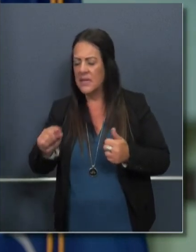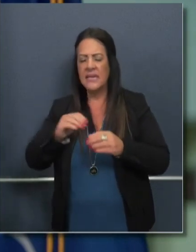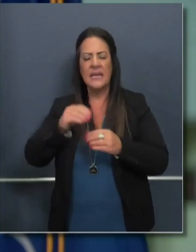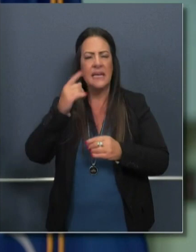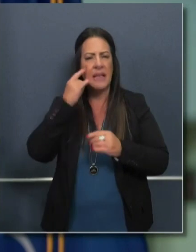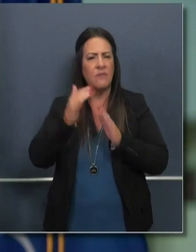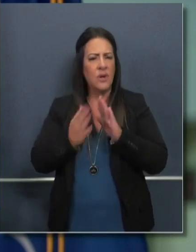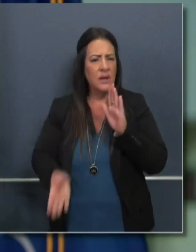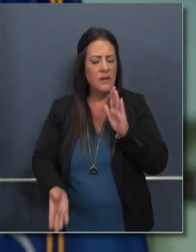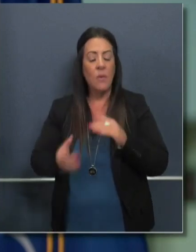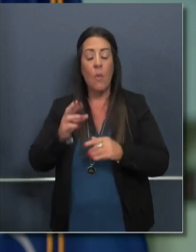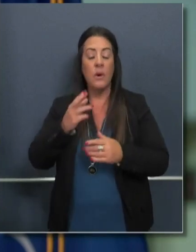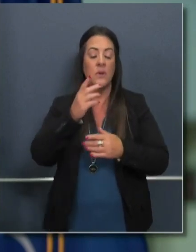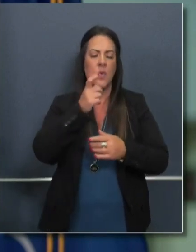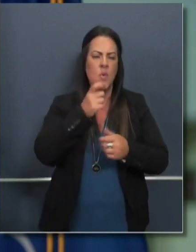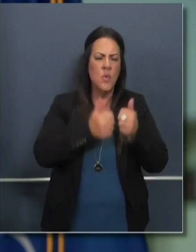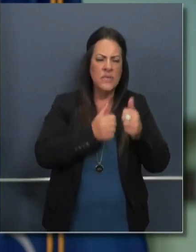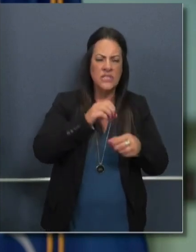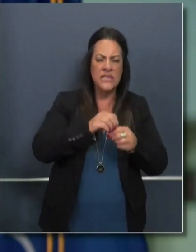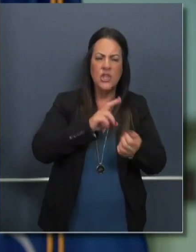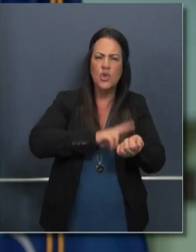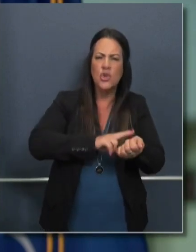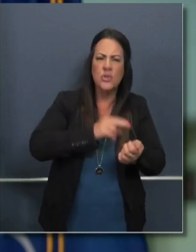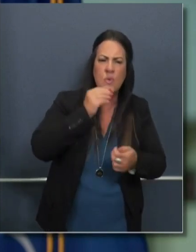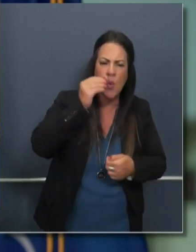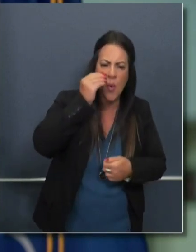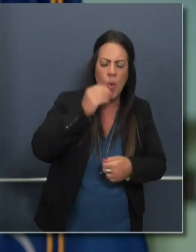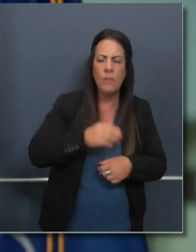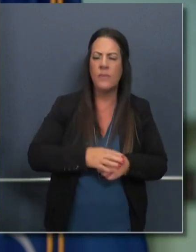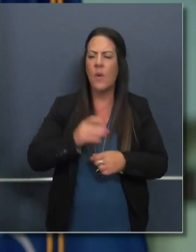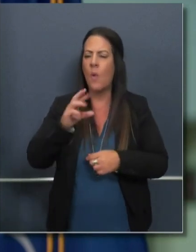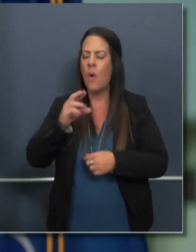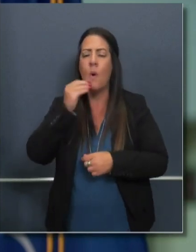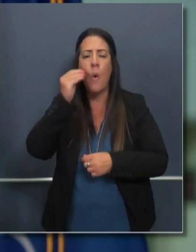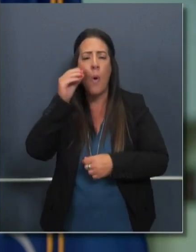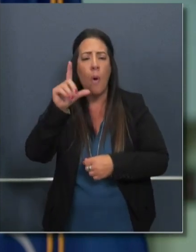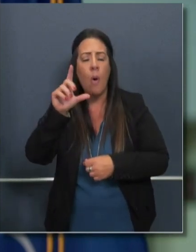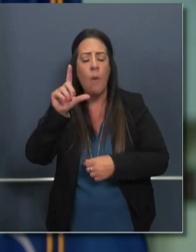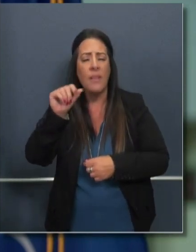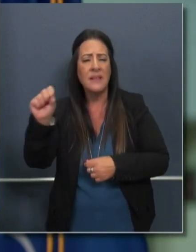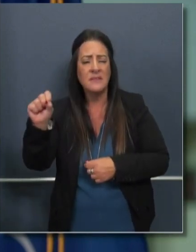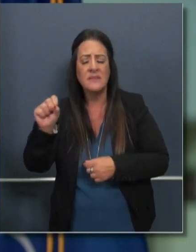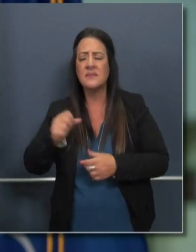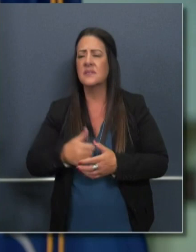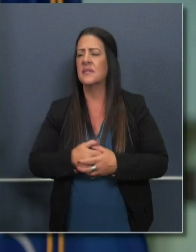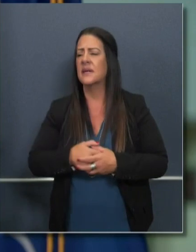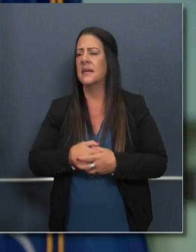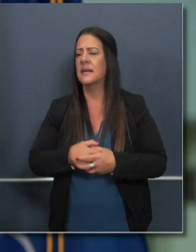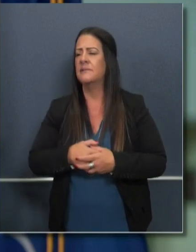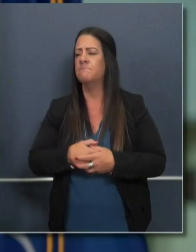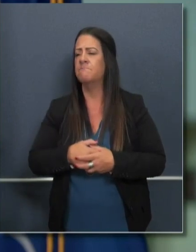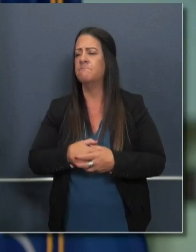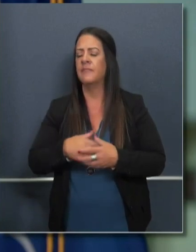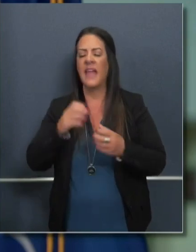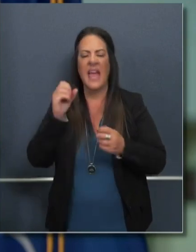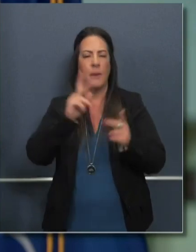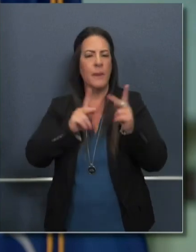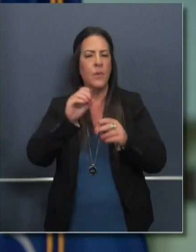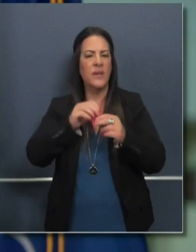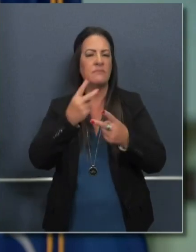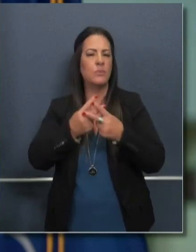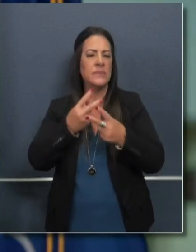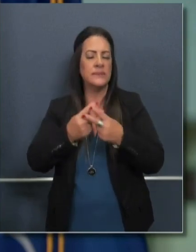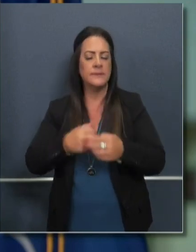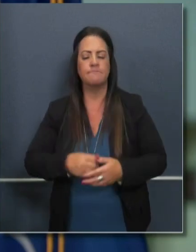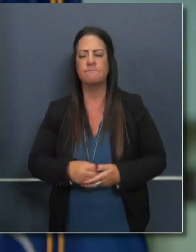facilities, but also those in congregate facilities, including our homeless, including people in custody. We,